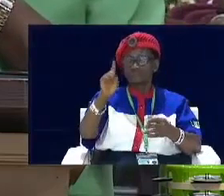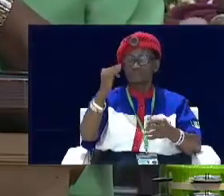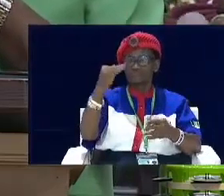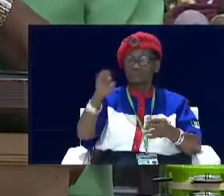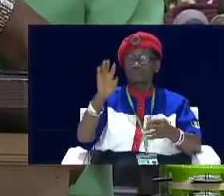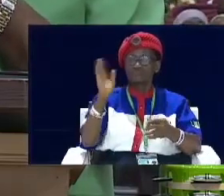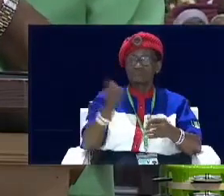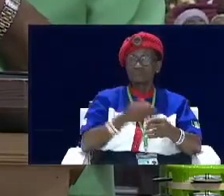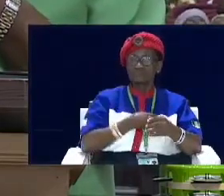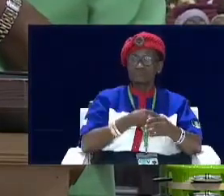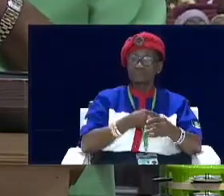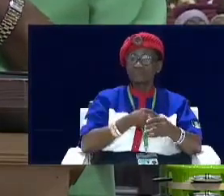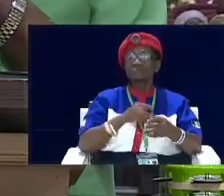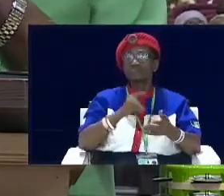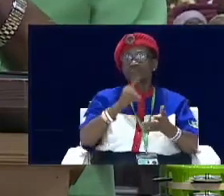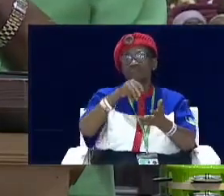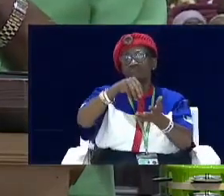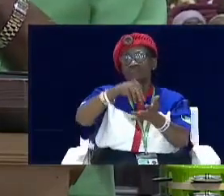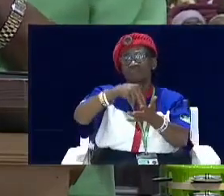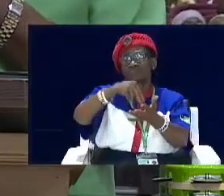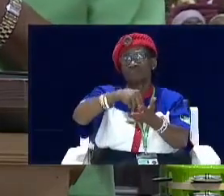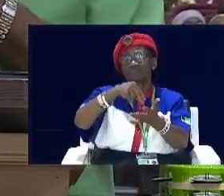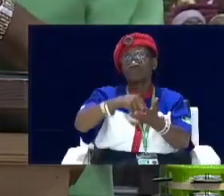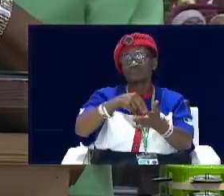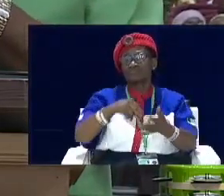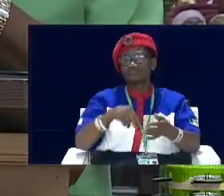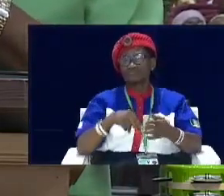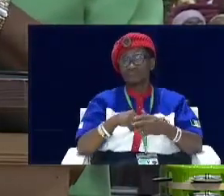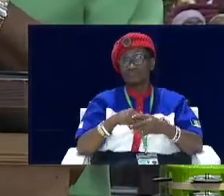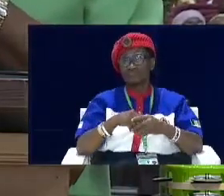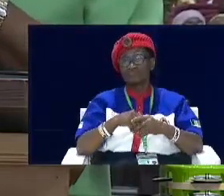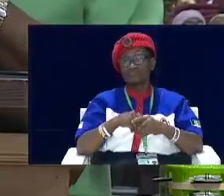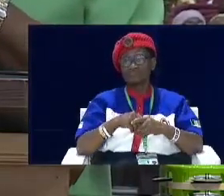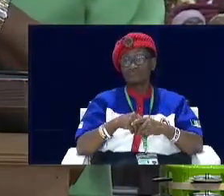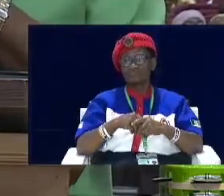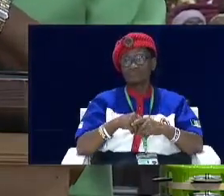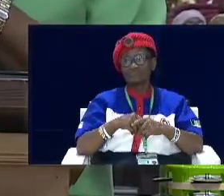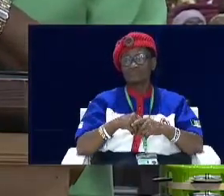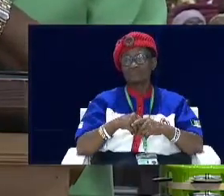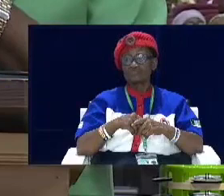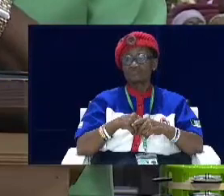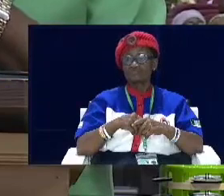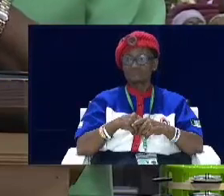tí ń bẹ ní ìwọ́n rántí ẹ̀rí ọ̀kan lára àwọn ìyá àgbẹ̀ bíi wa.